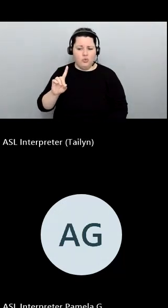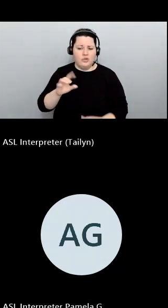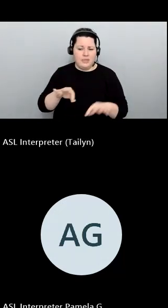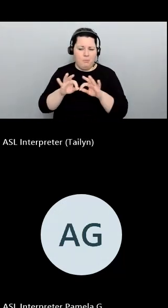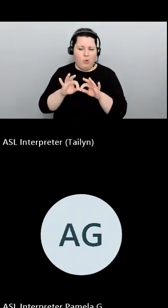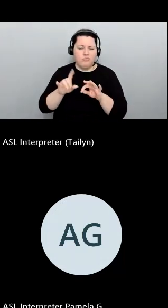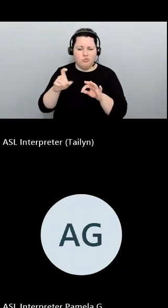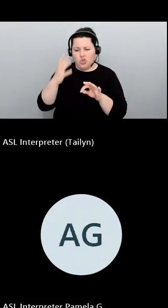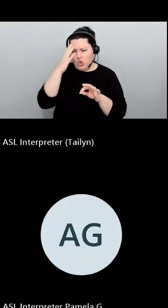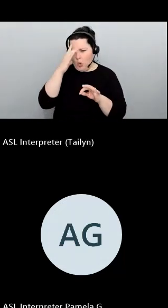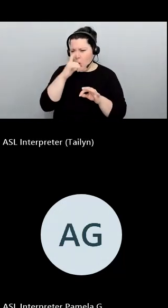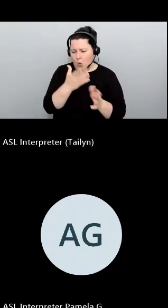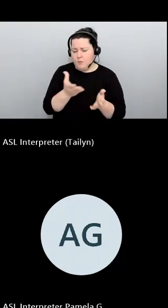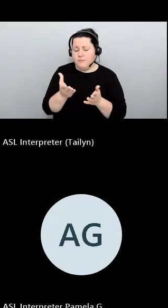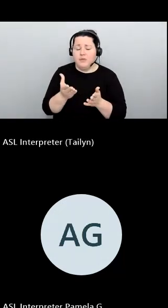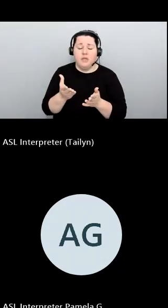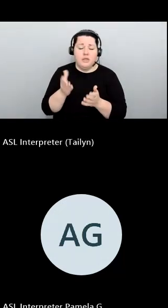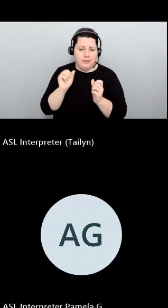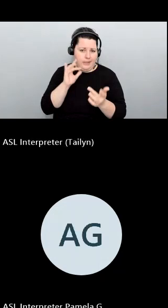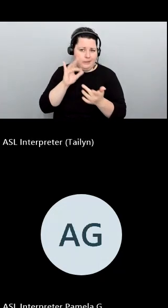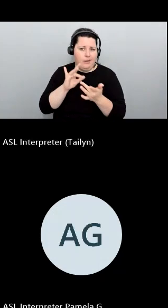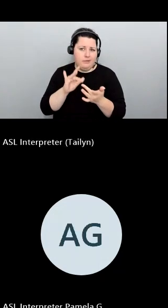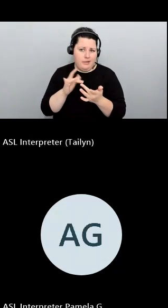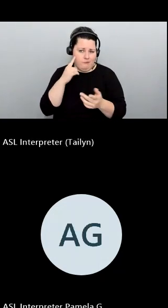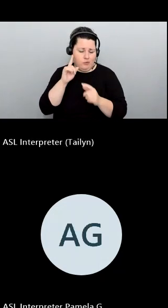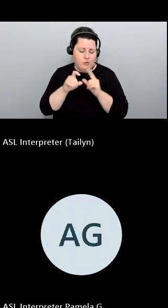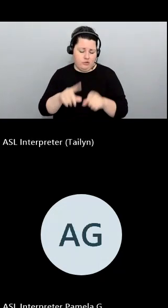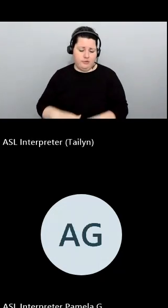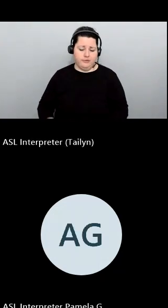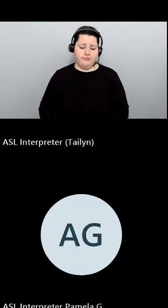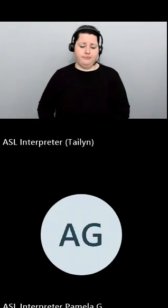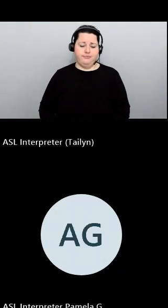any questions that will arise for you.